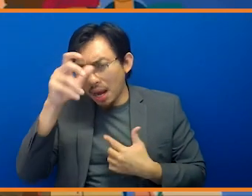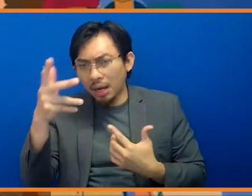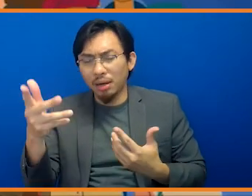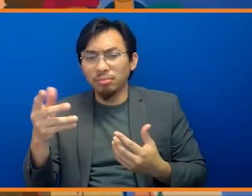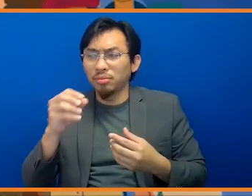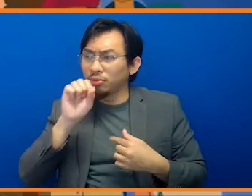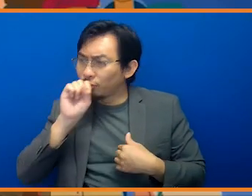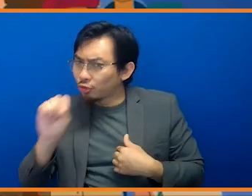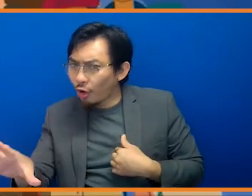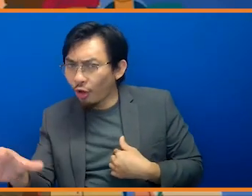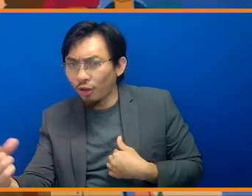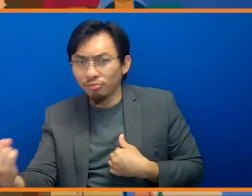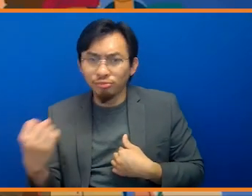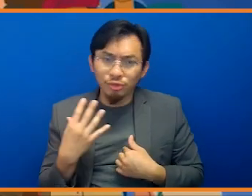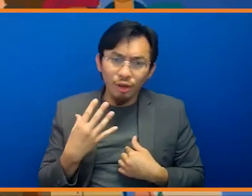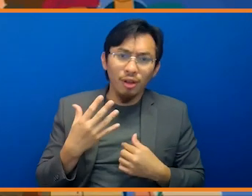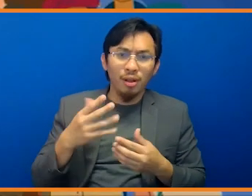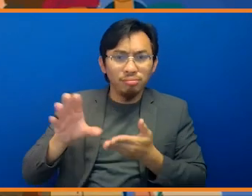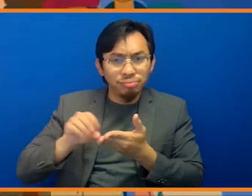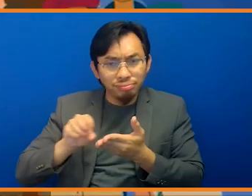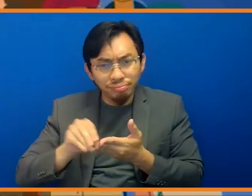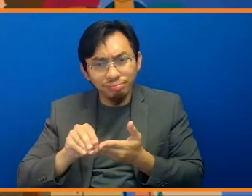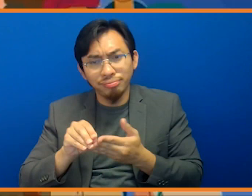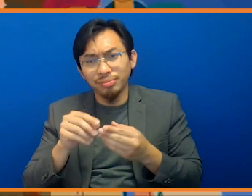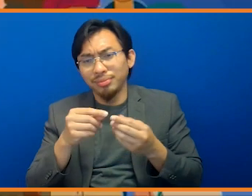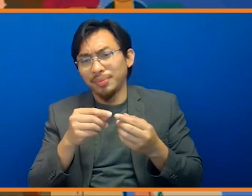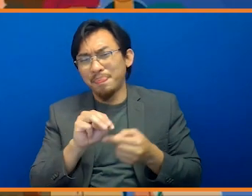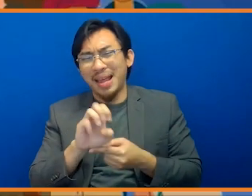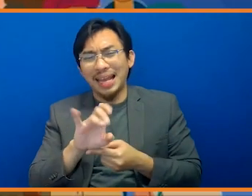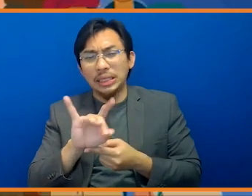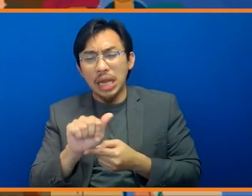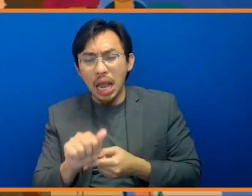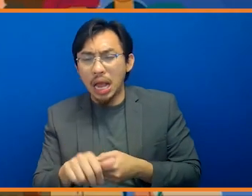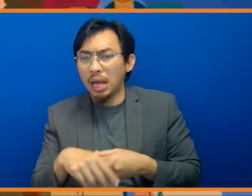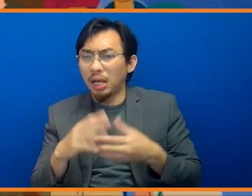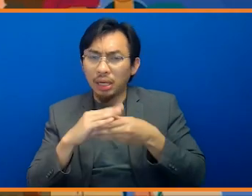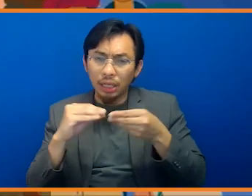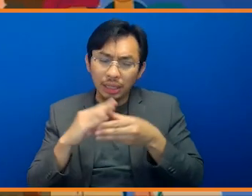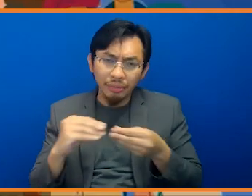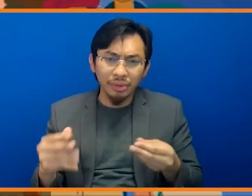told, while recording media, topic, and narrative is changing.